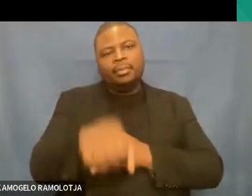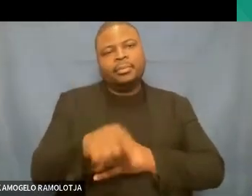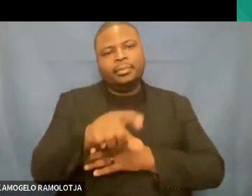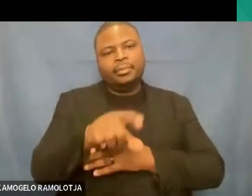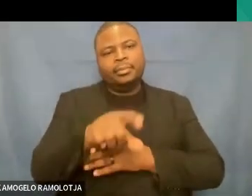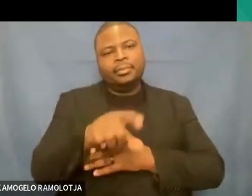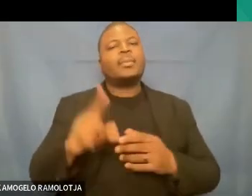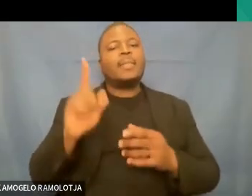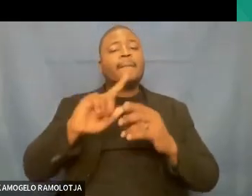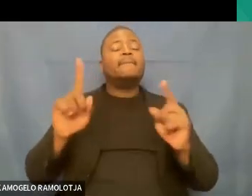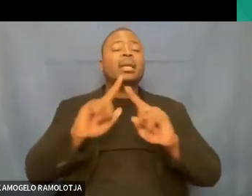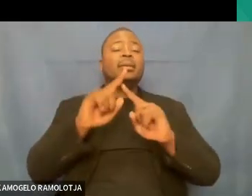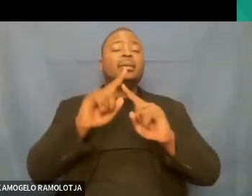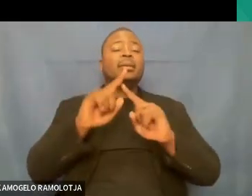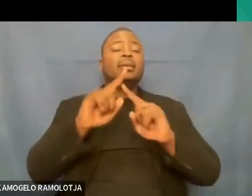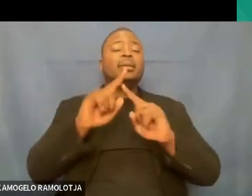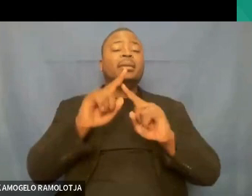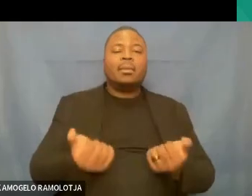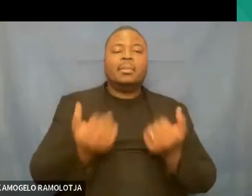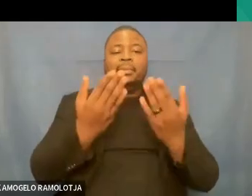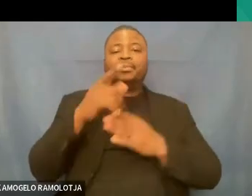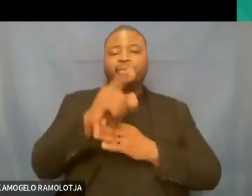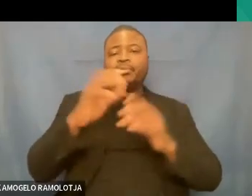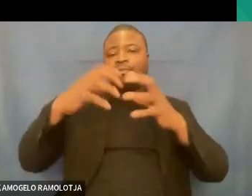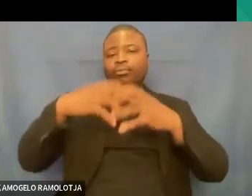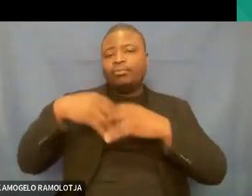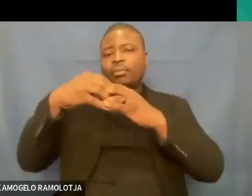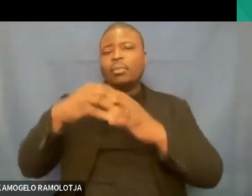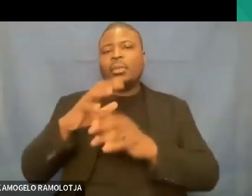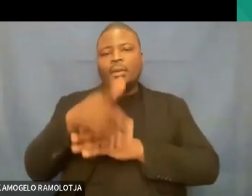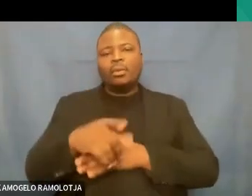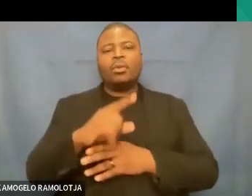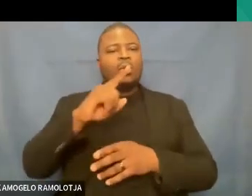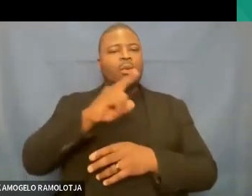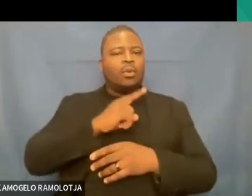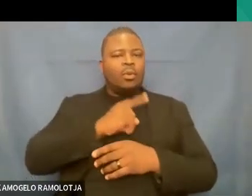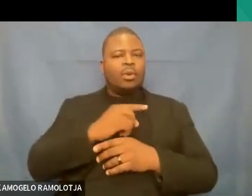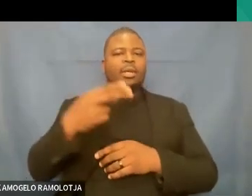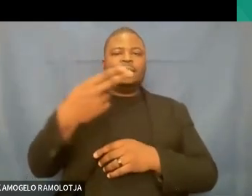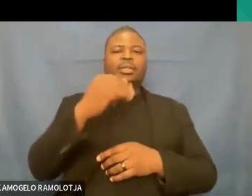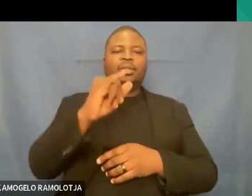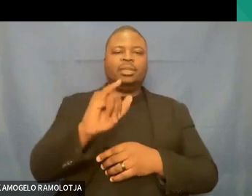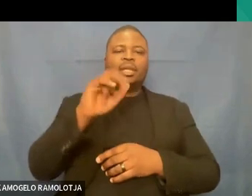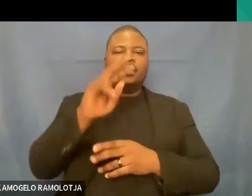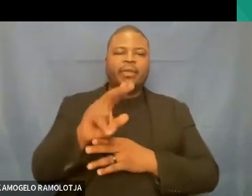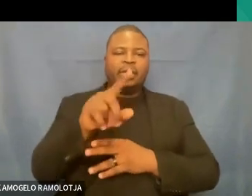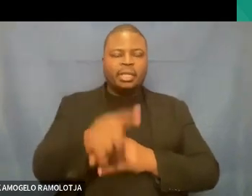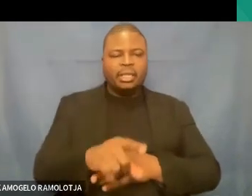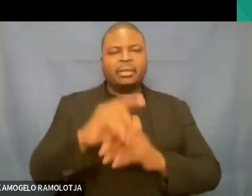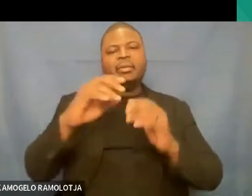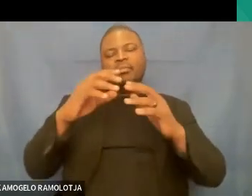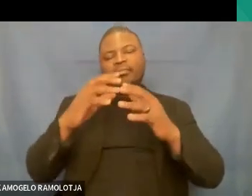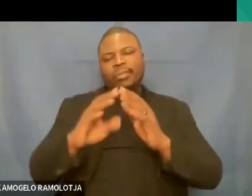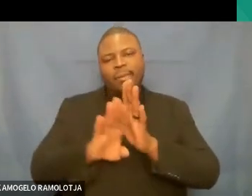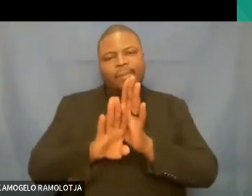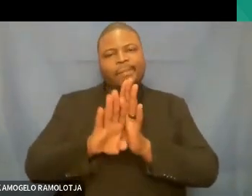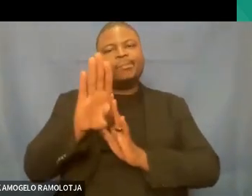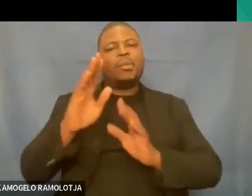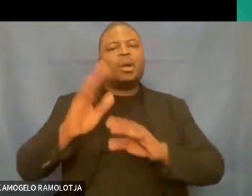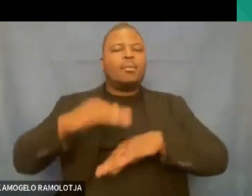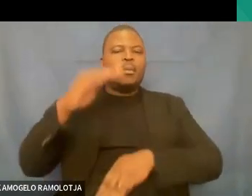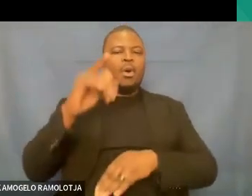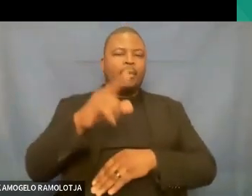reduction services. This is mostly because they have been seeing an increase in HIV, hepatitis infections among